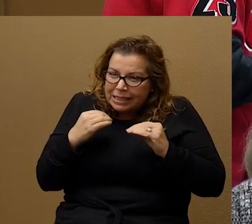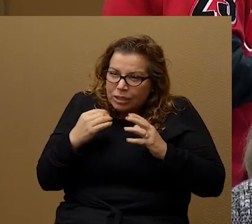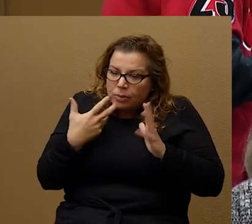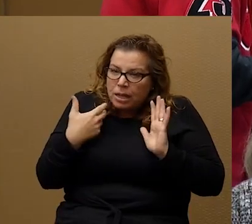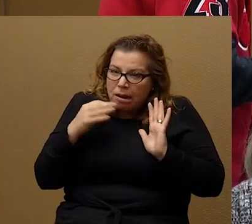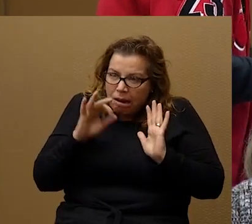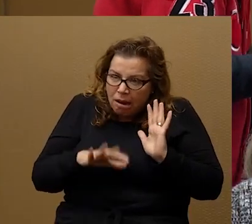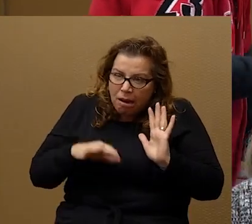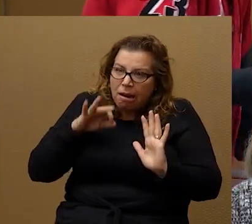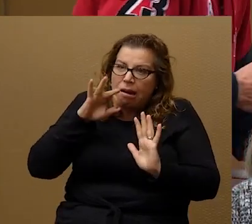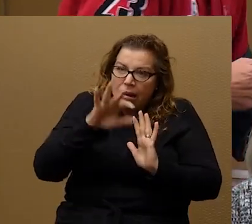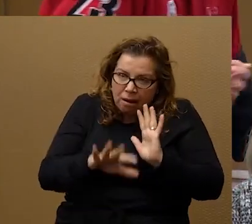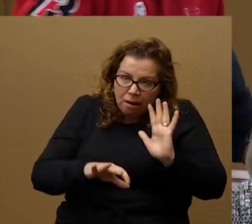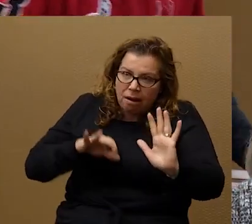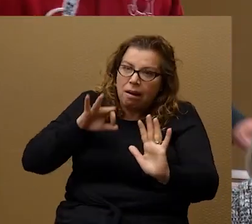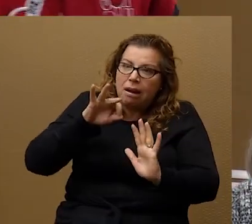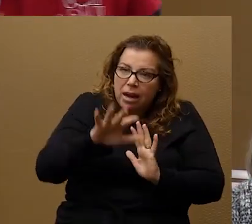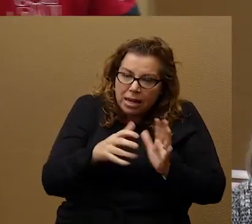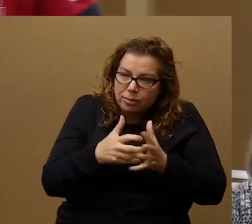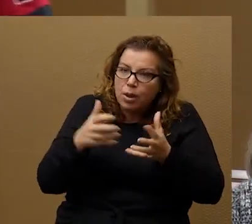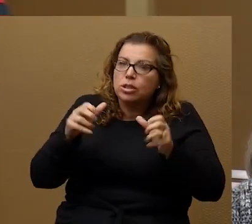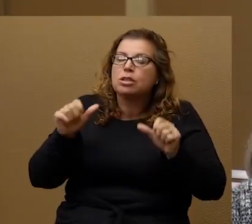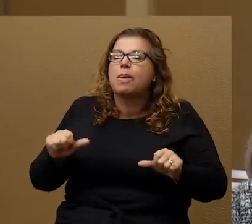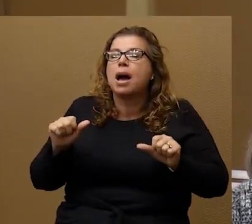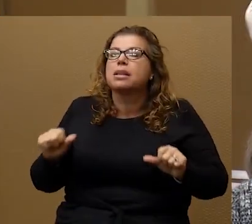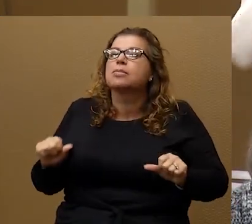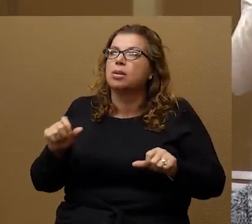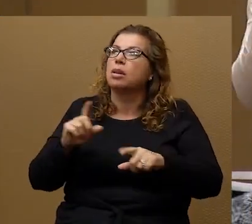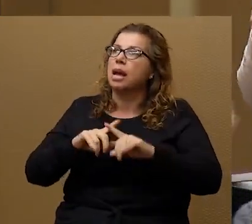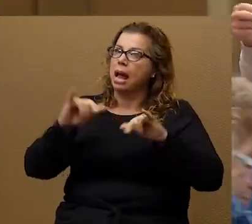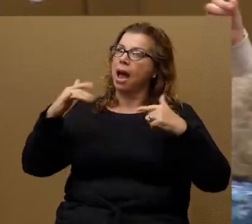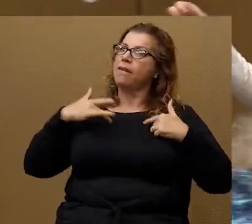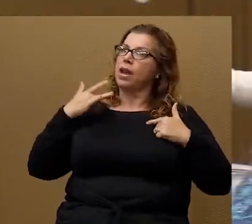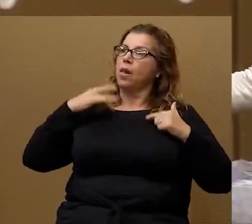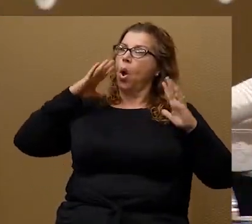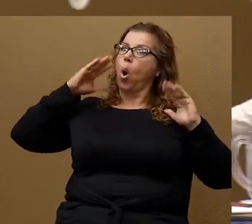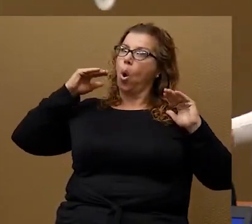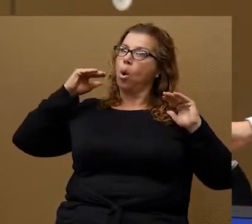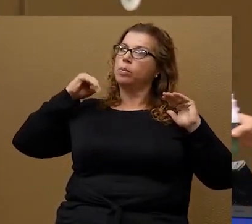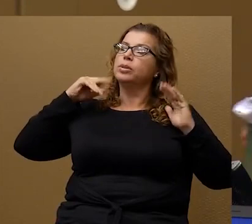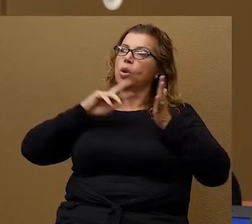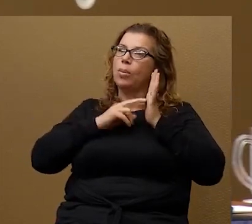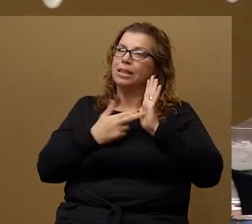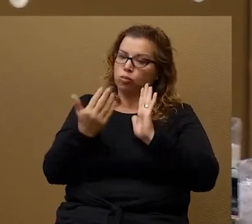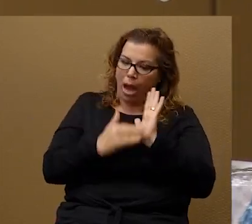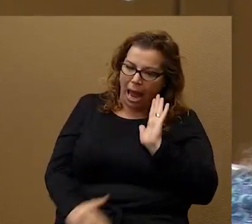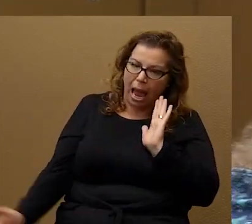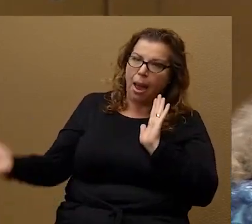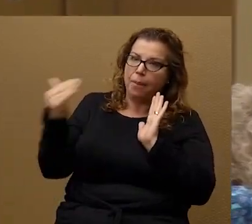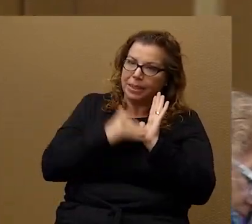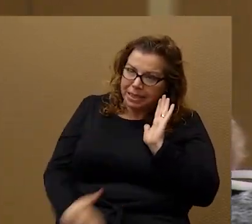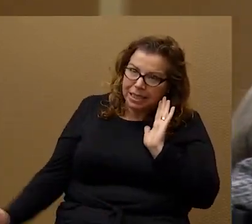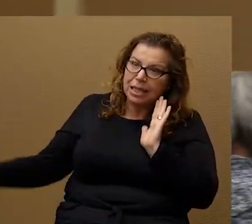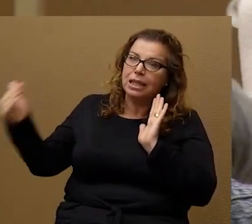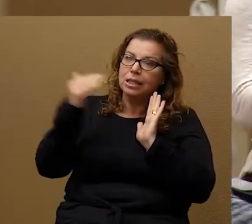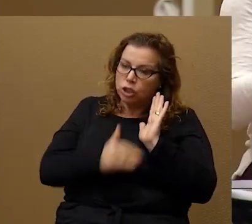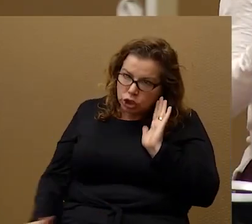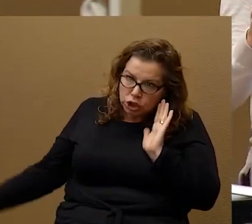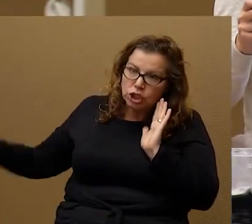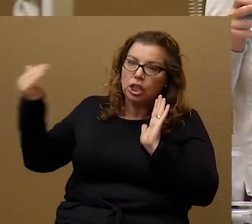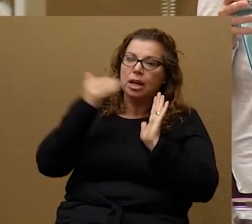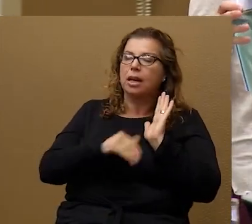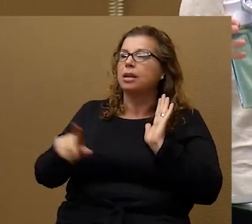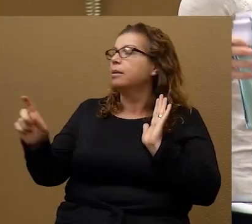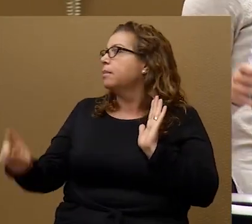hopeful sign to me. Absolutely. And a lot of these skills are lifelong skills too. If we